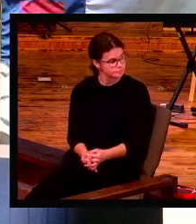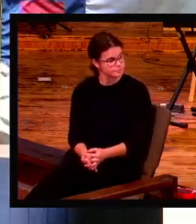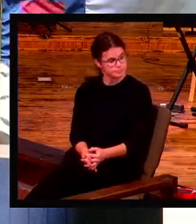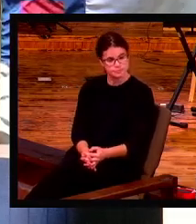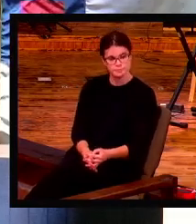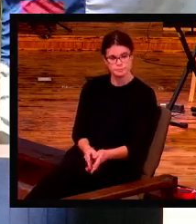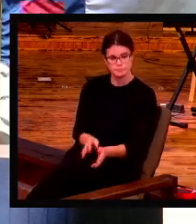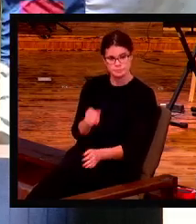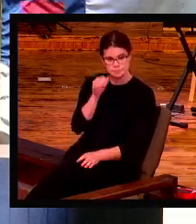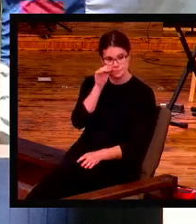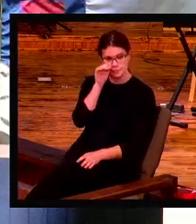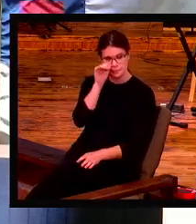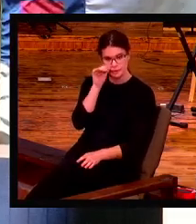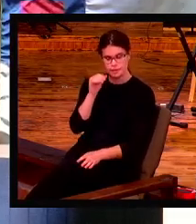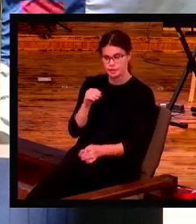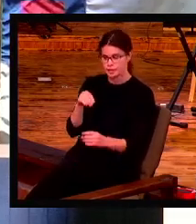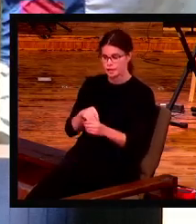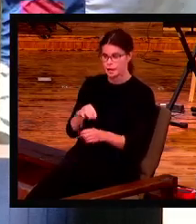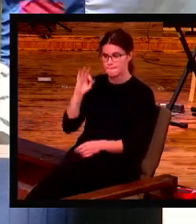in pastoral studies.